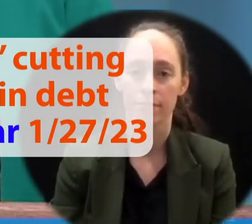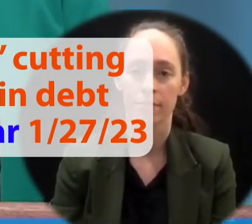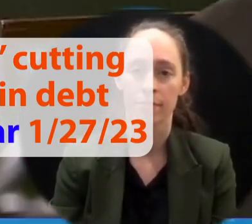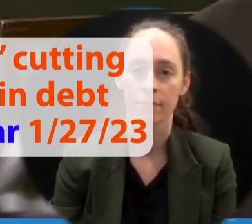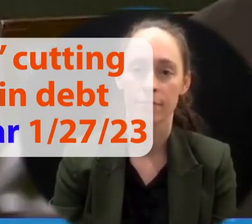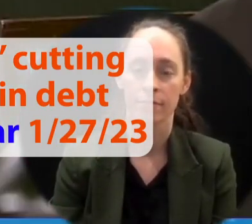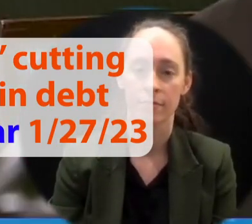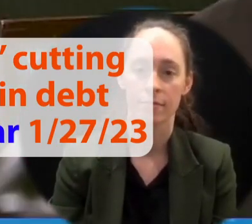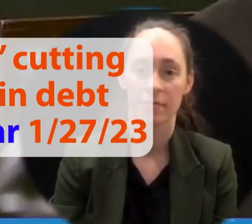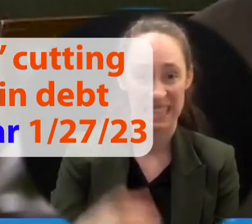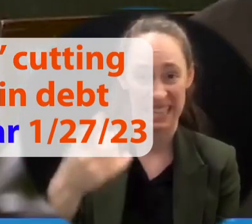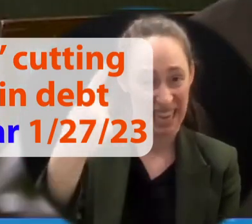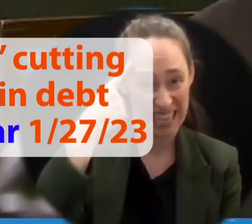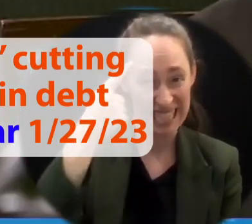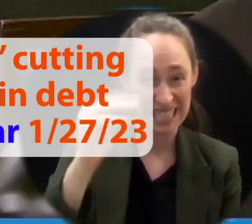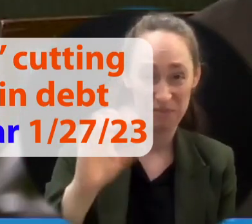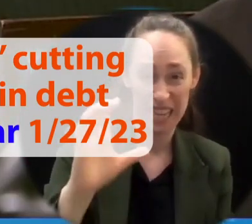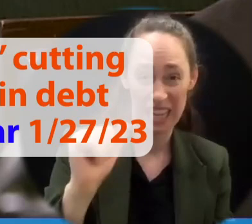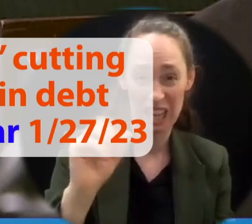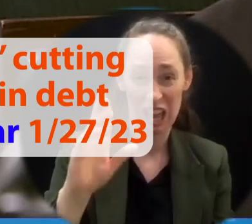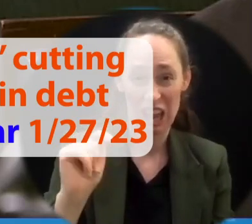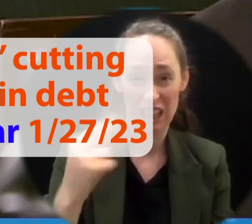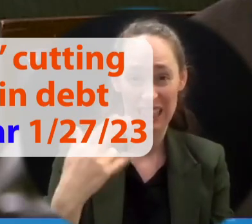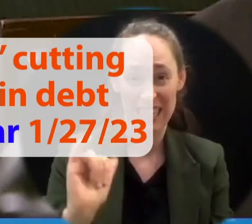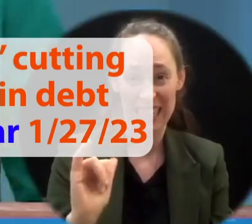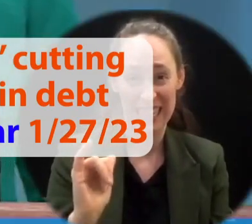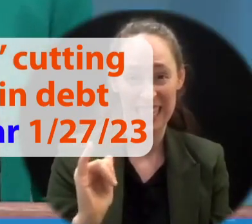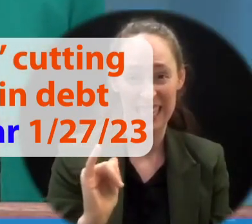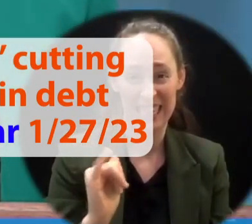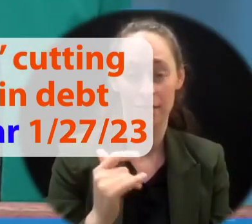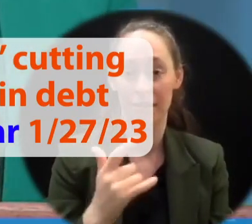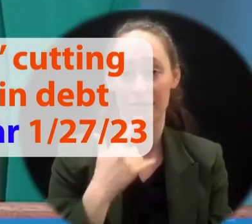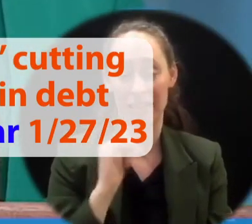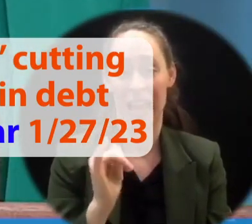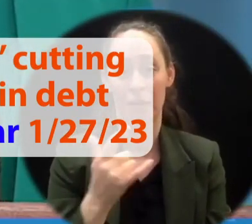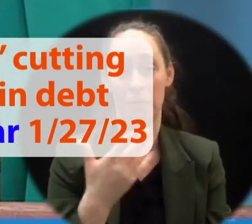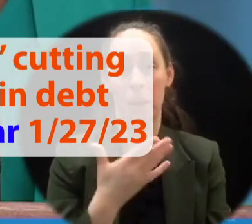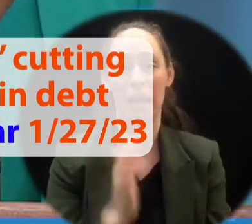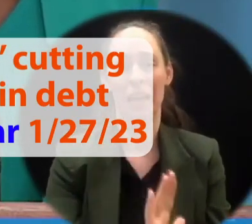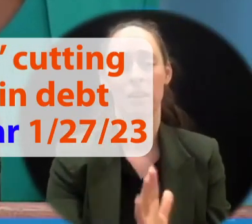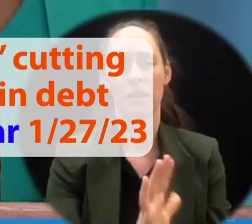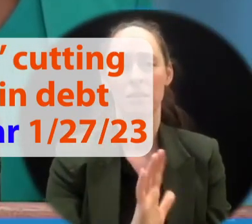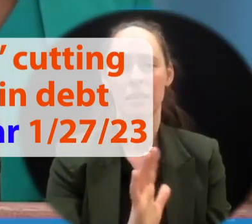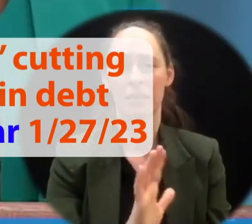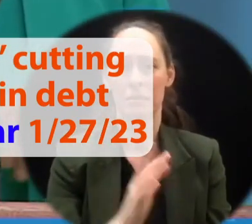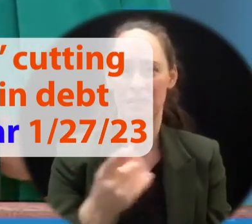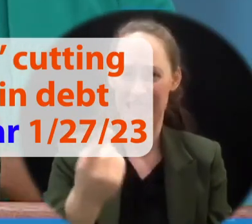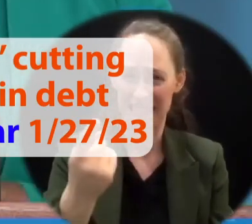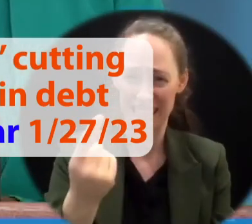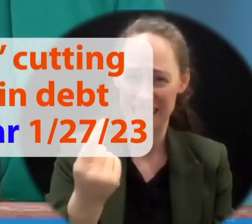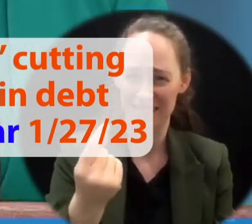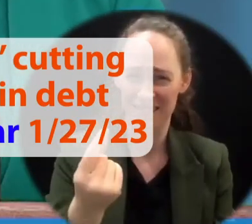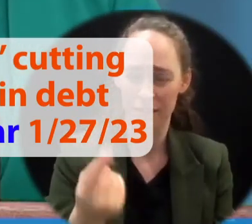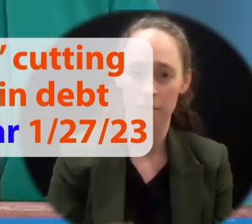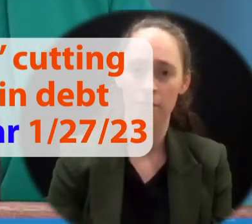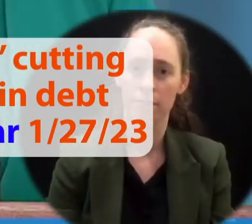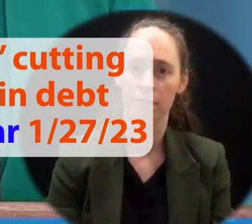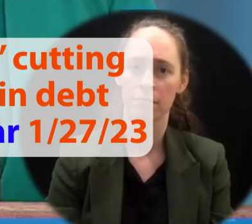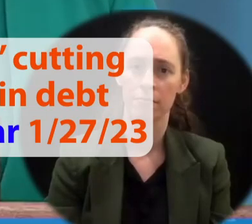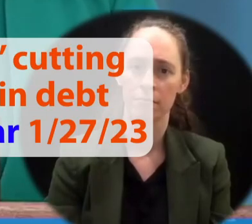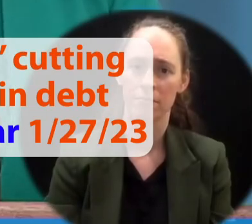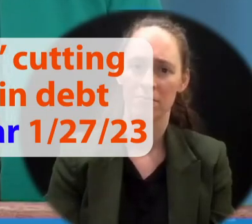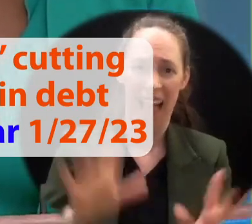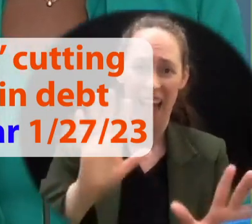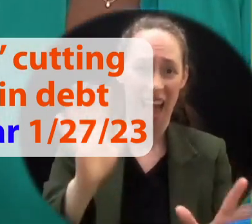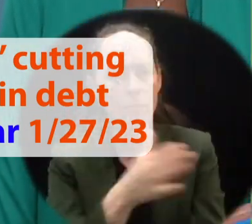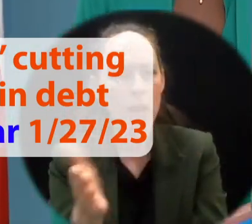McCarthy's signaling he's not going to be touching them? I understand the question, but I'm telling you what his Republican conference has been saying for